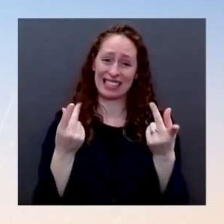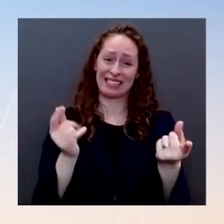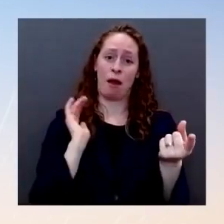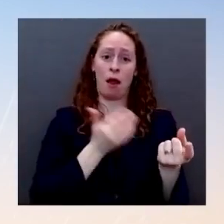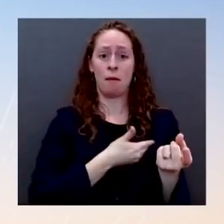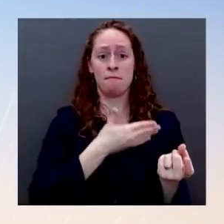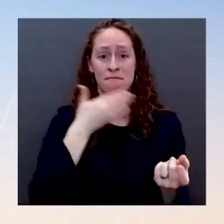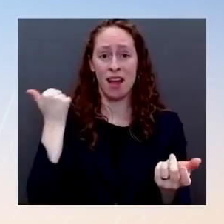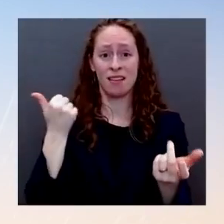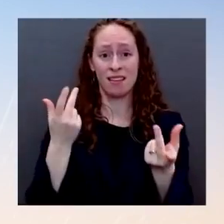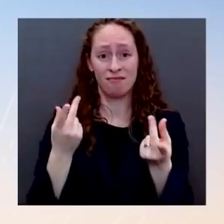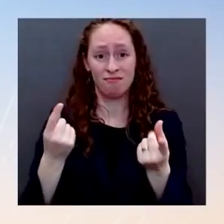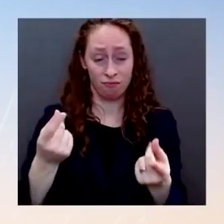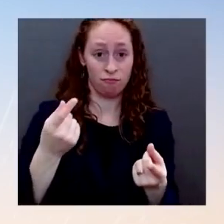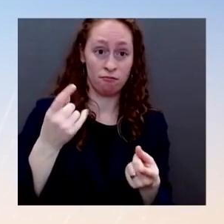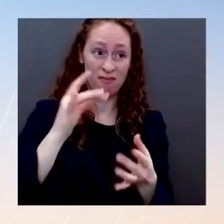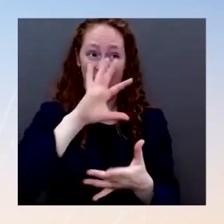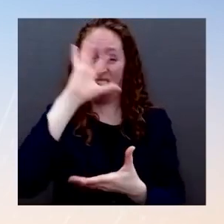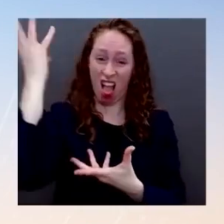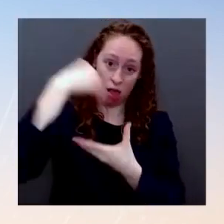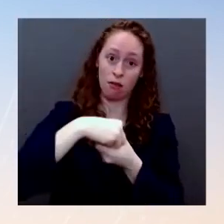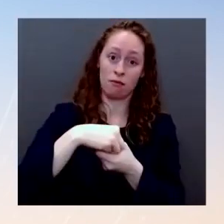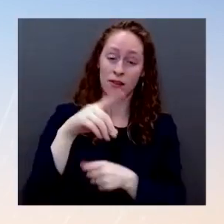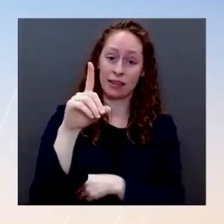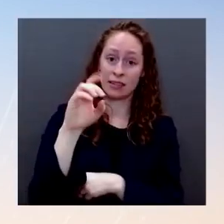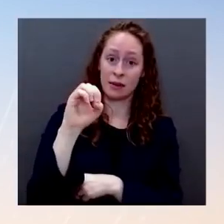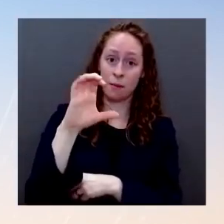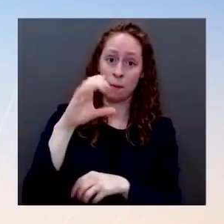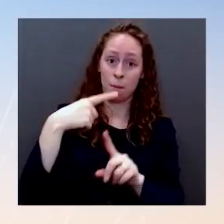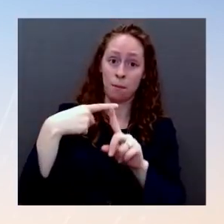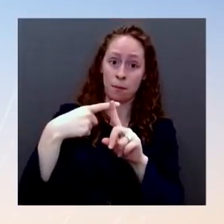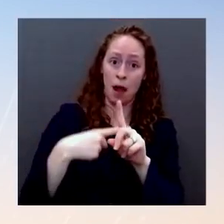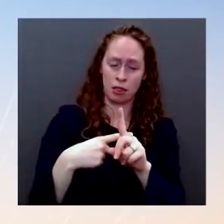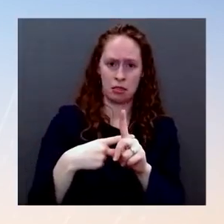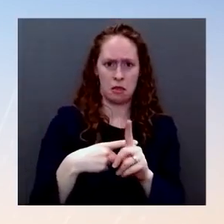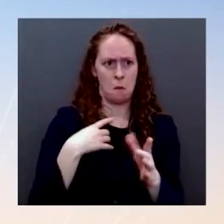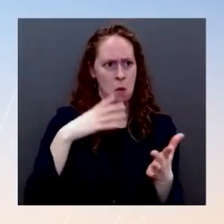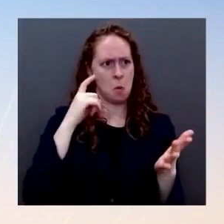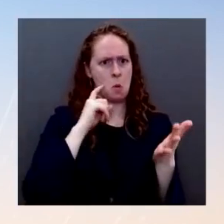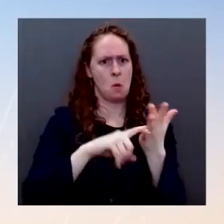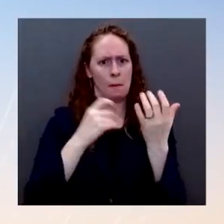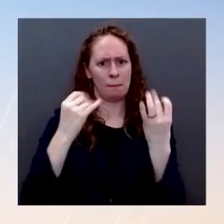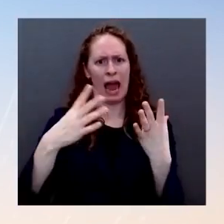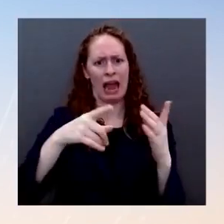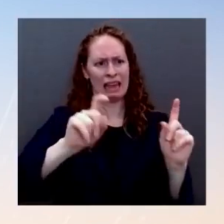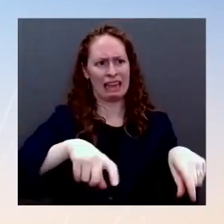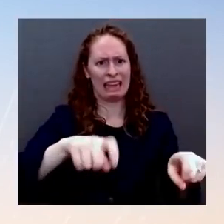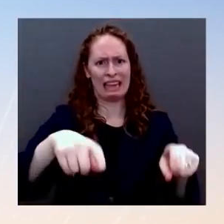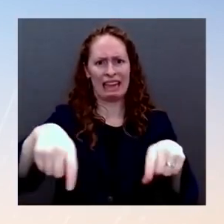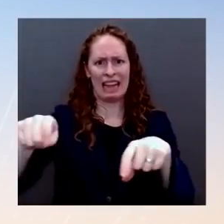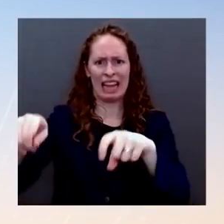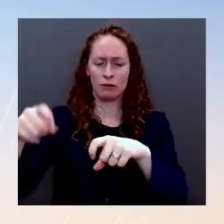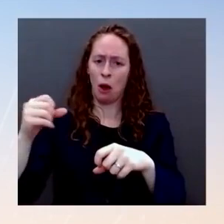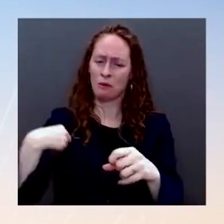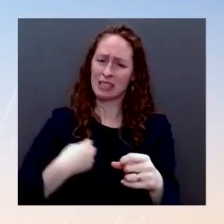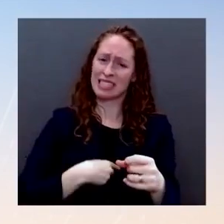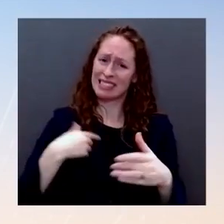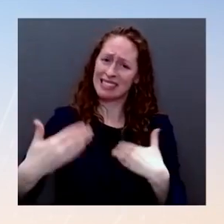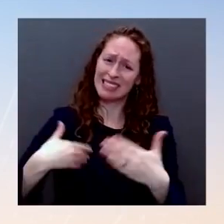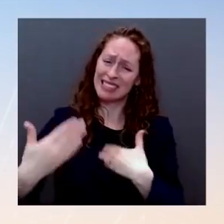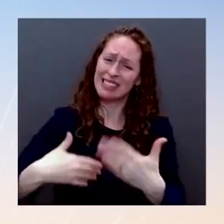demand was rising, and doing everything we could at an accelerated pace. Of course, we would have liked to have more in our hands